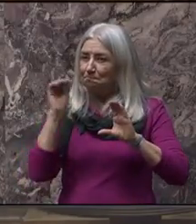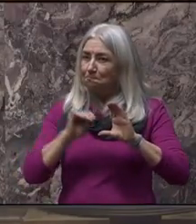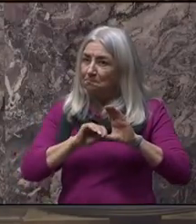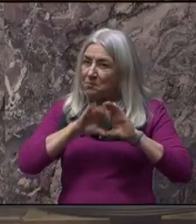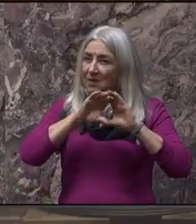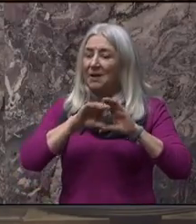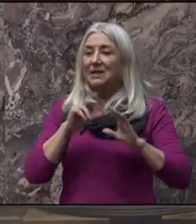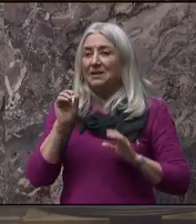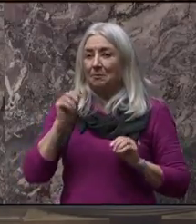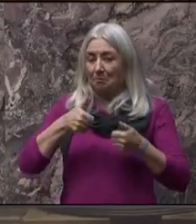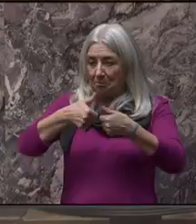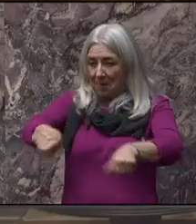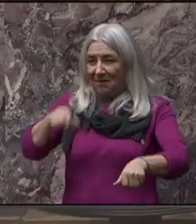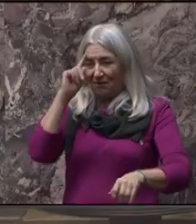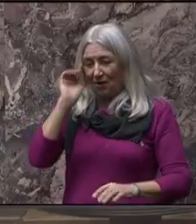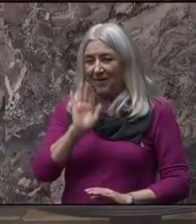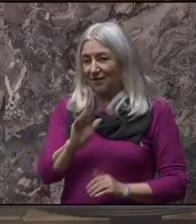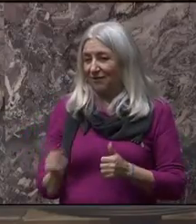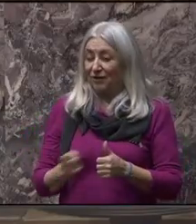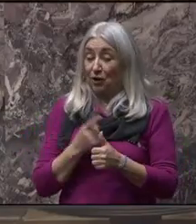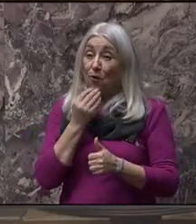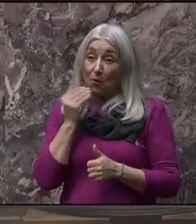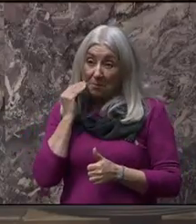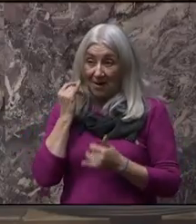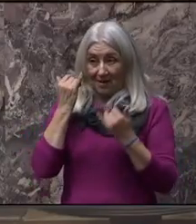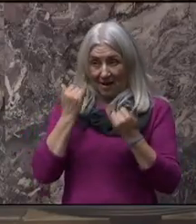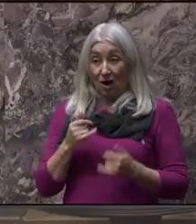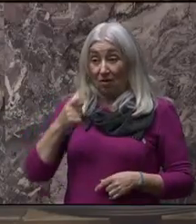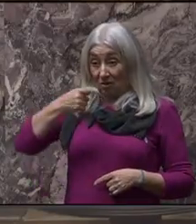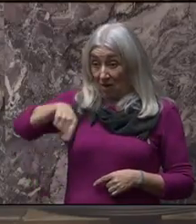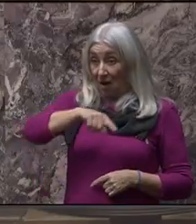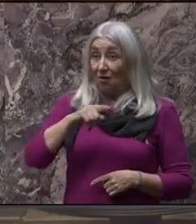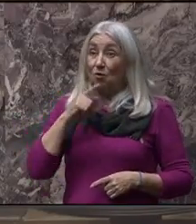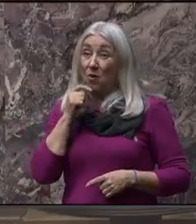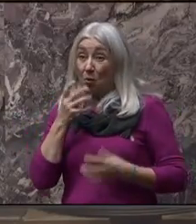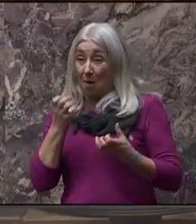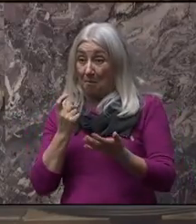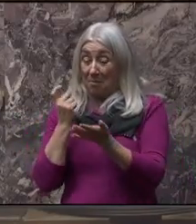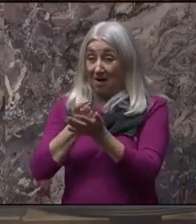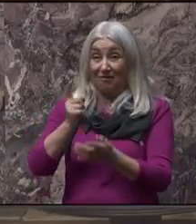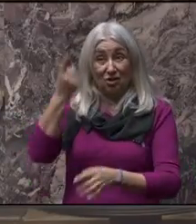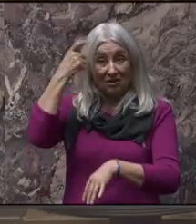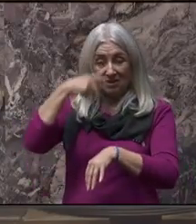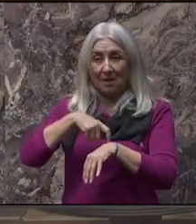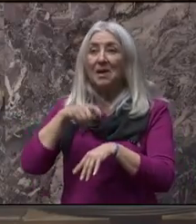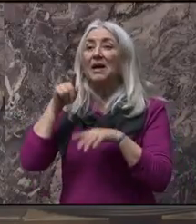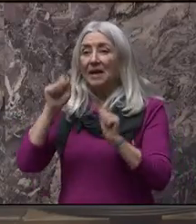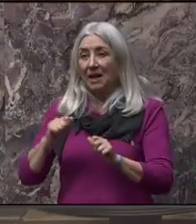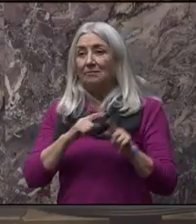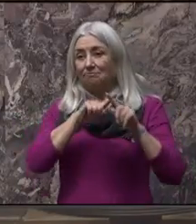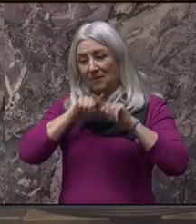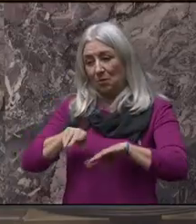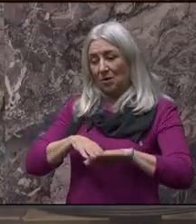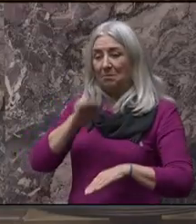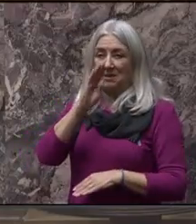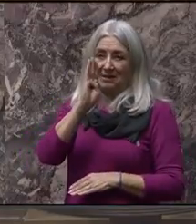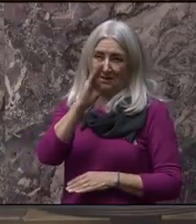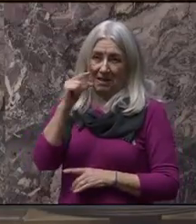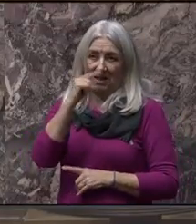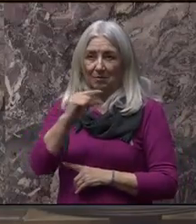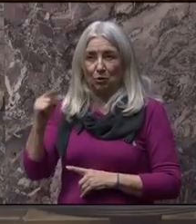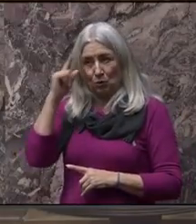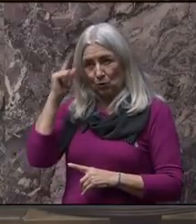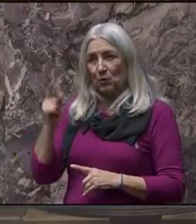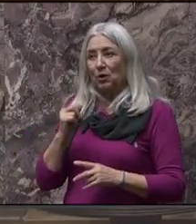home. They can now count on the government to match their investment to build their savings. This